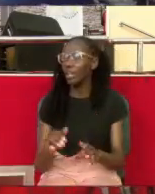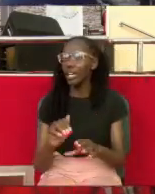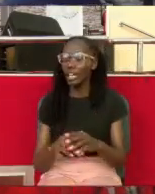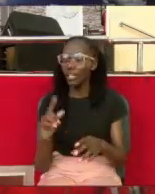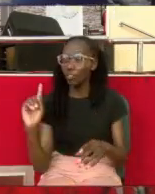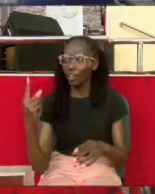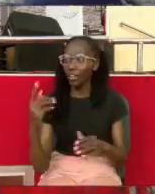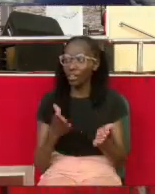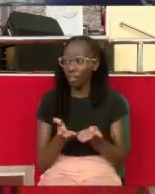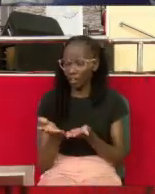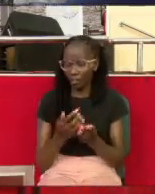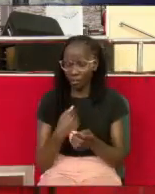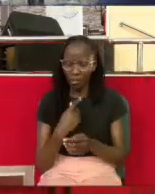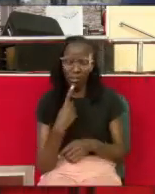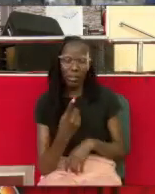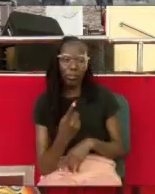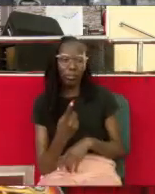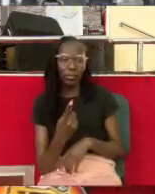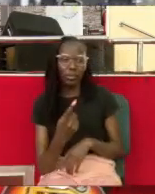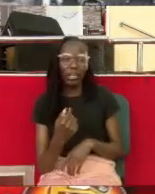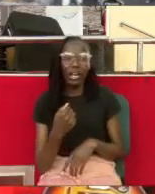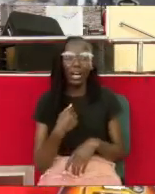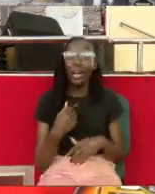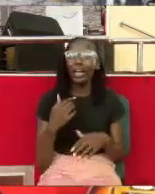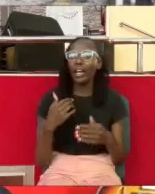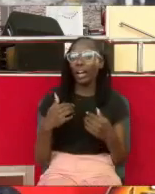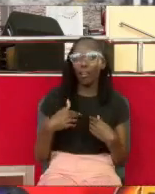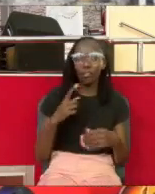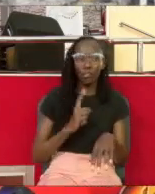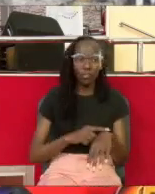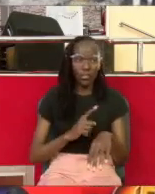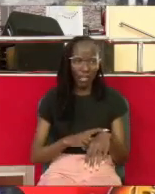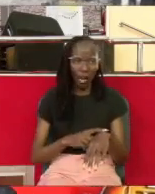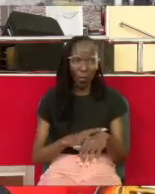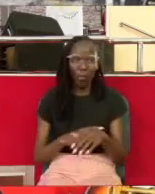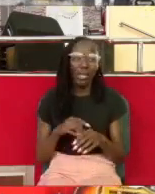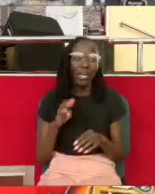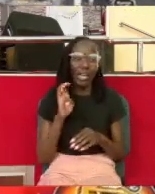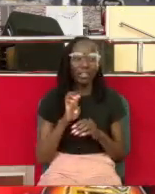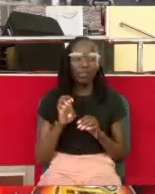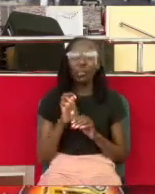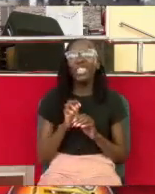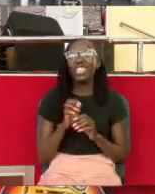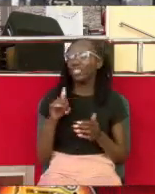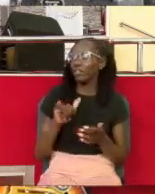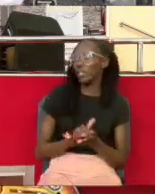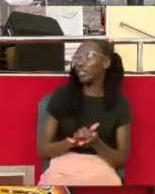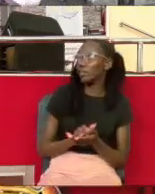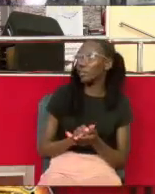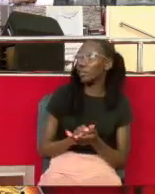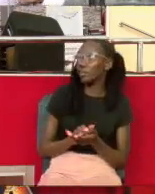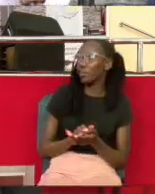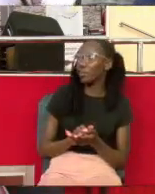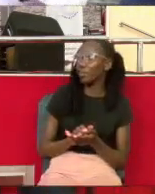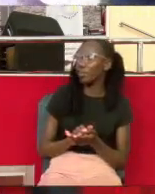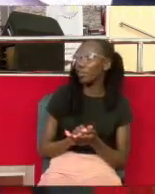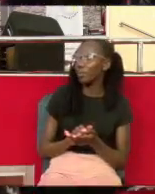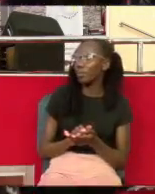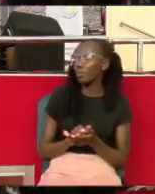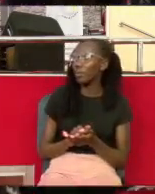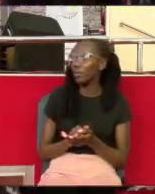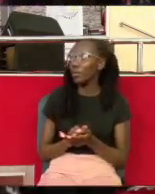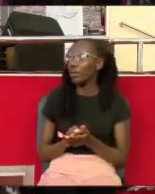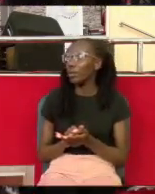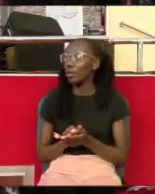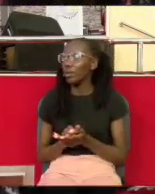said, I had a moment to experience such. That one day I picked a lady from this church,